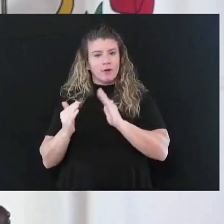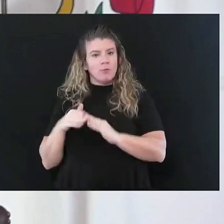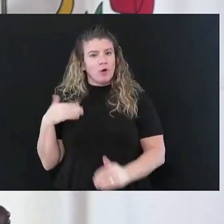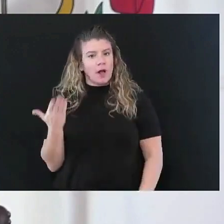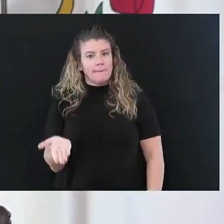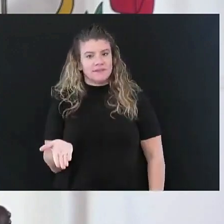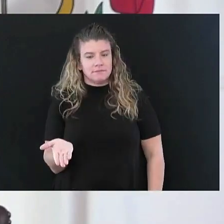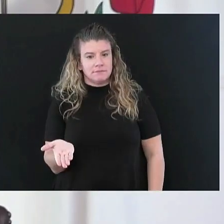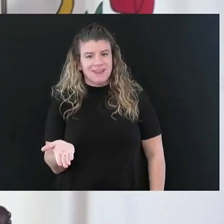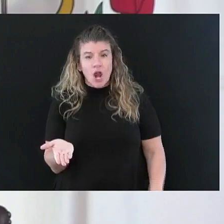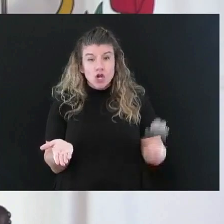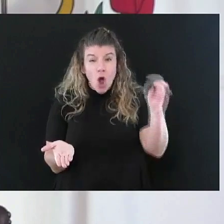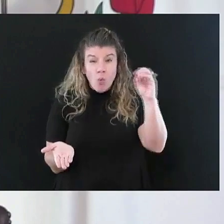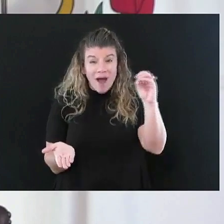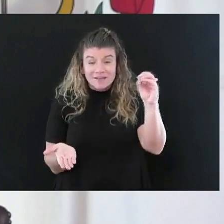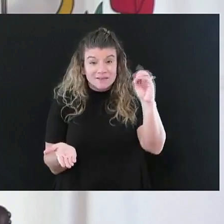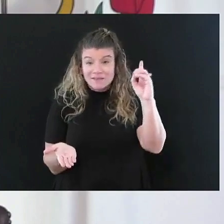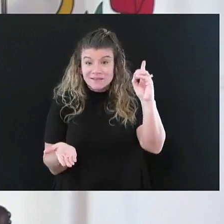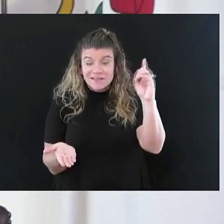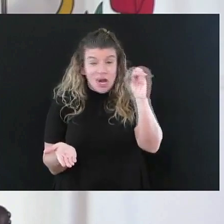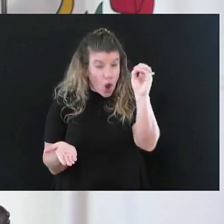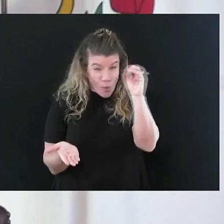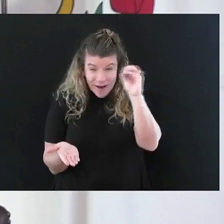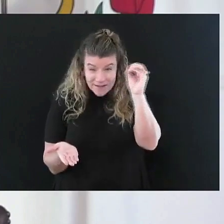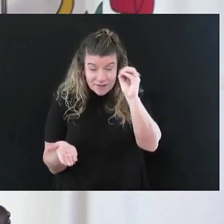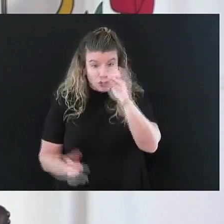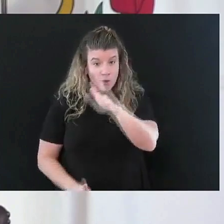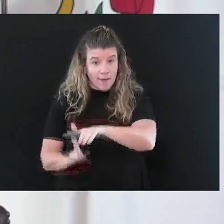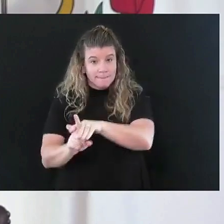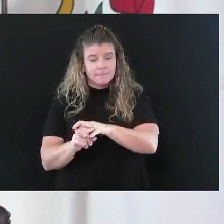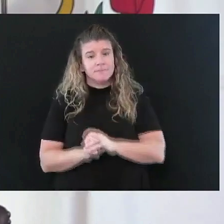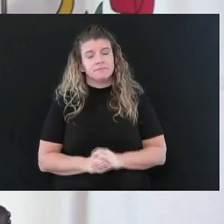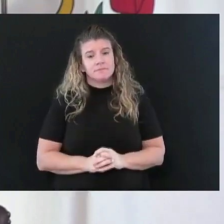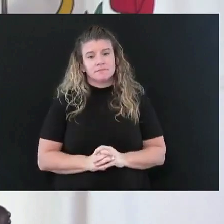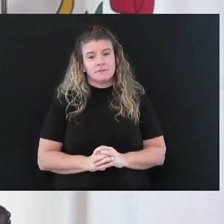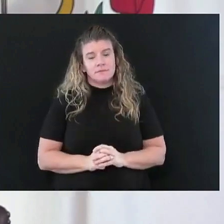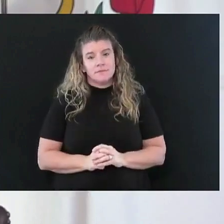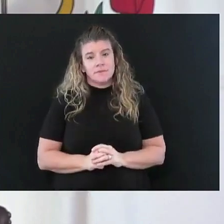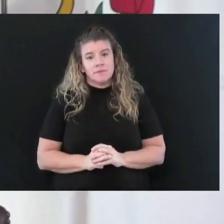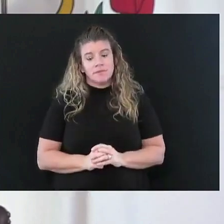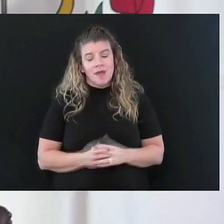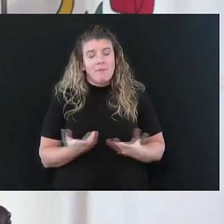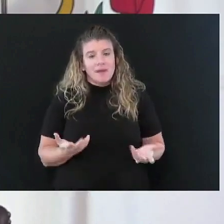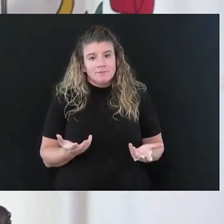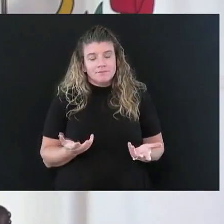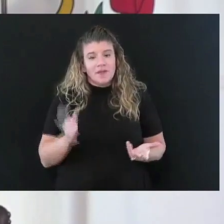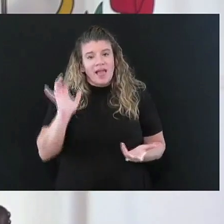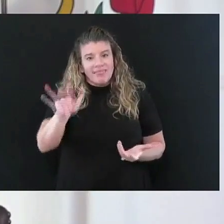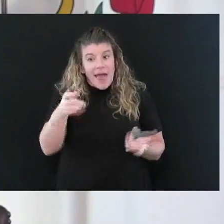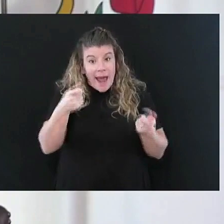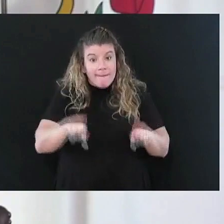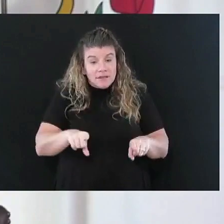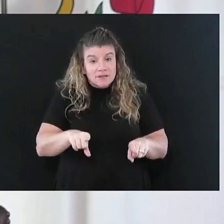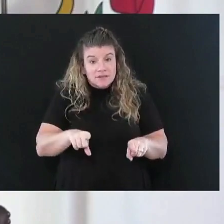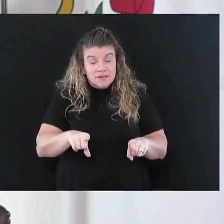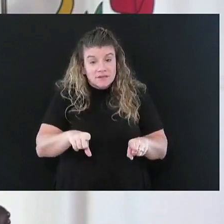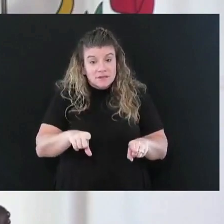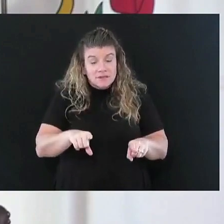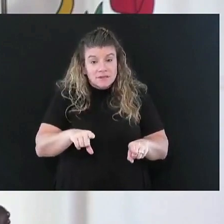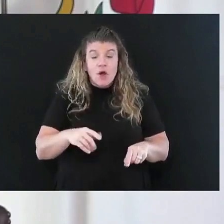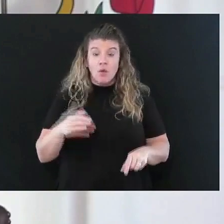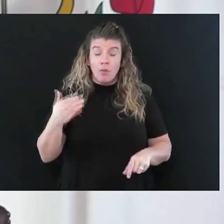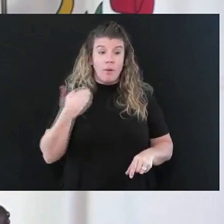where nobody showed up to get tested. Now, that's the exception rather than the rule. But, we had many,